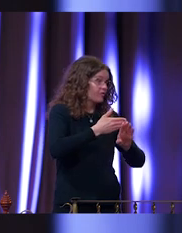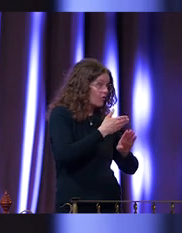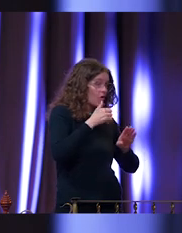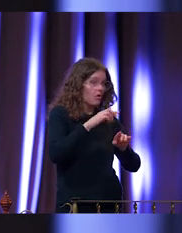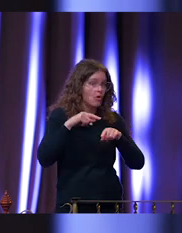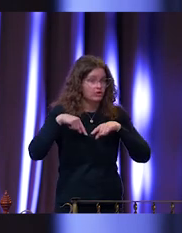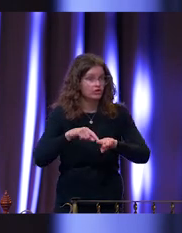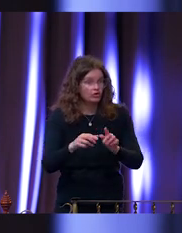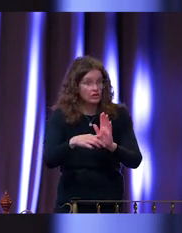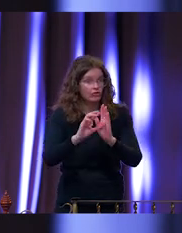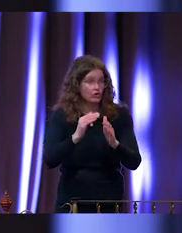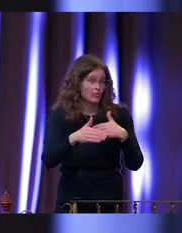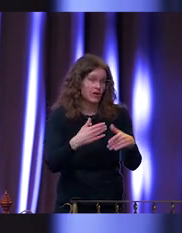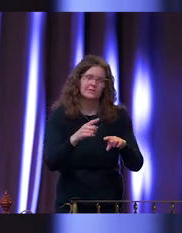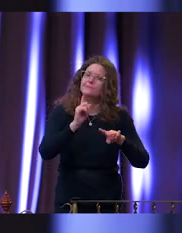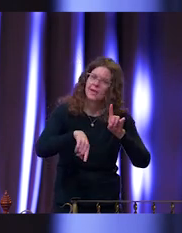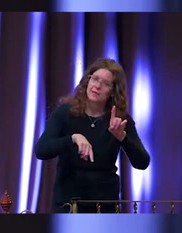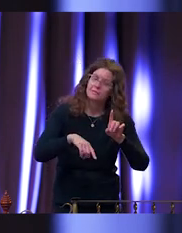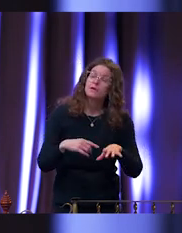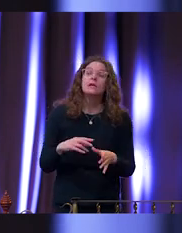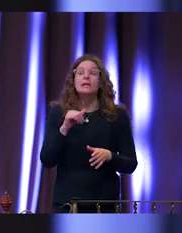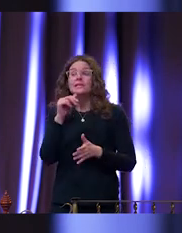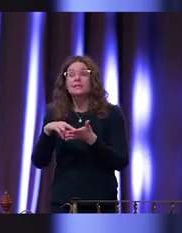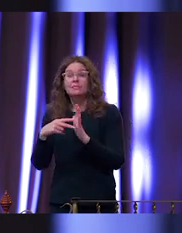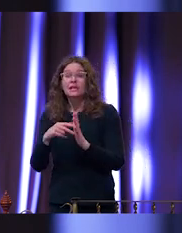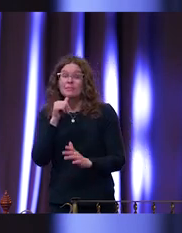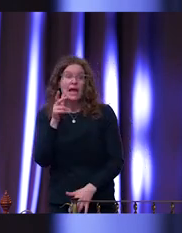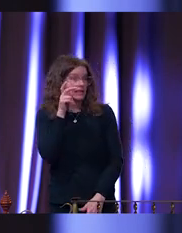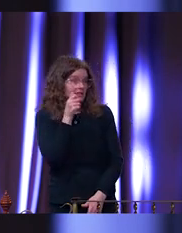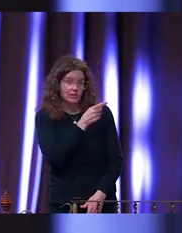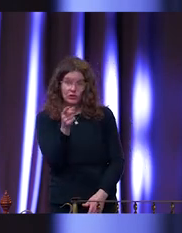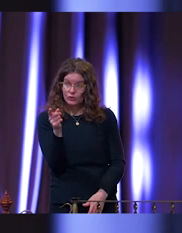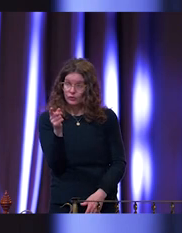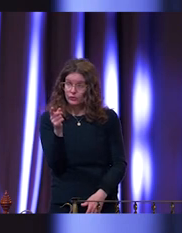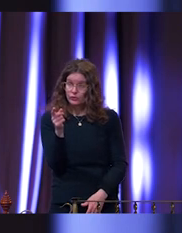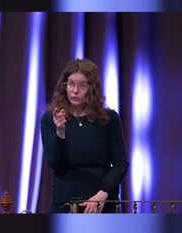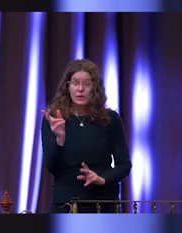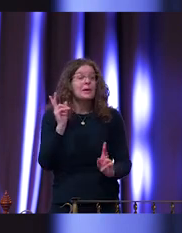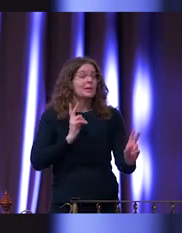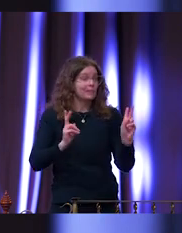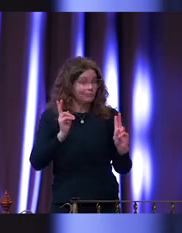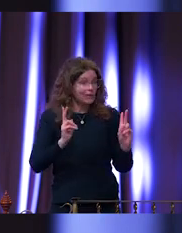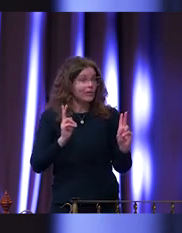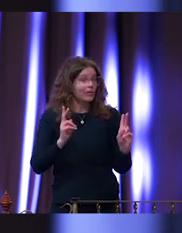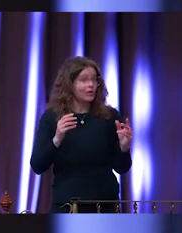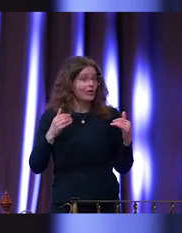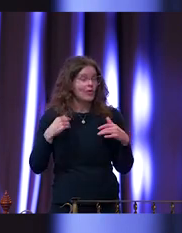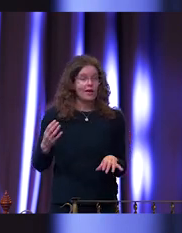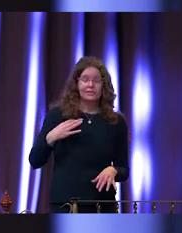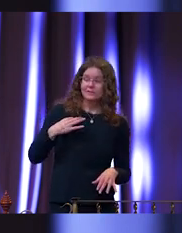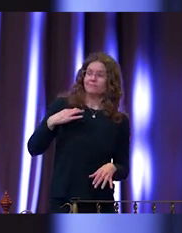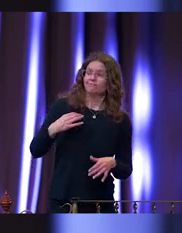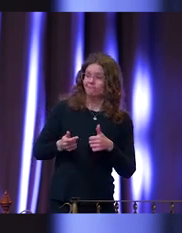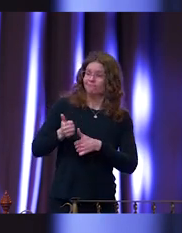review process, but that doesn't mean that they don't hear you. Those of us who have the advantage of being